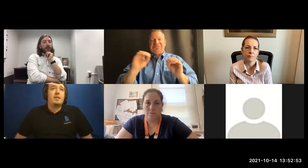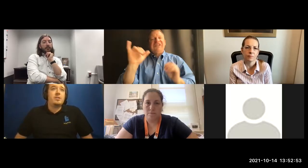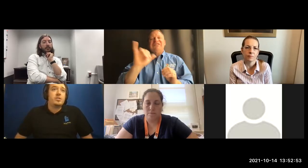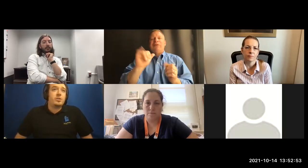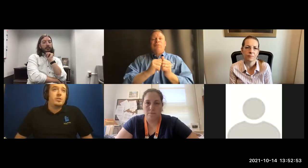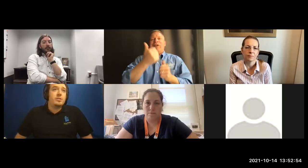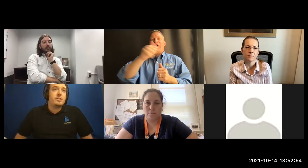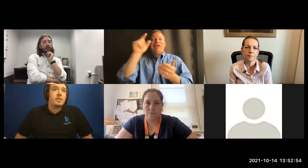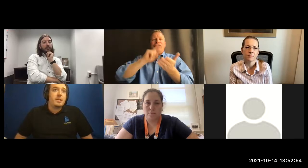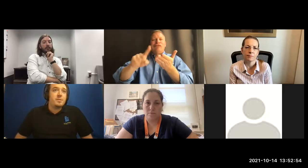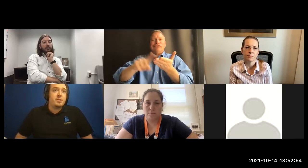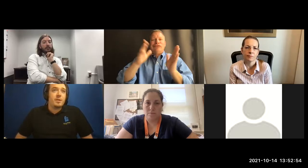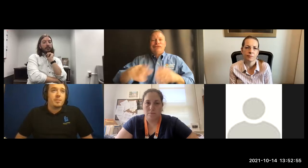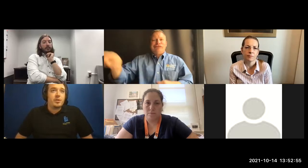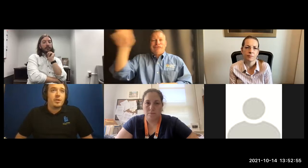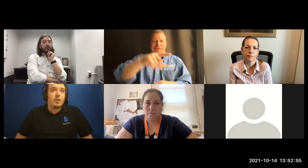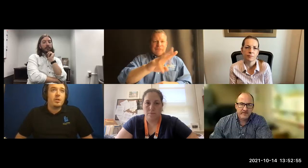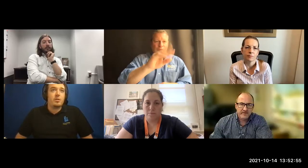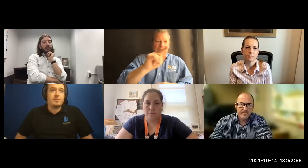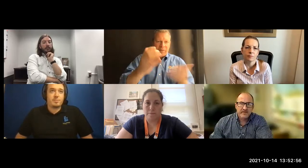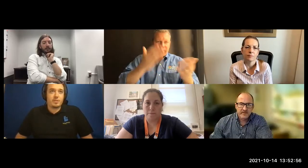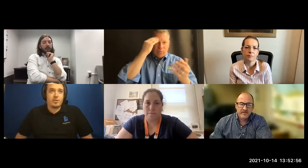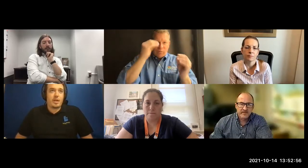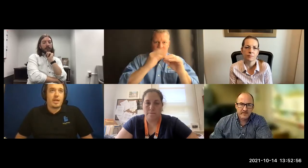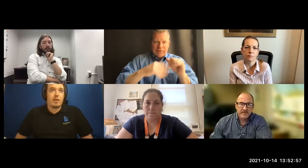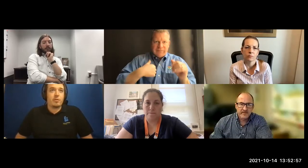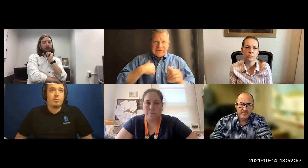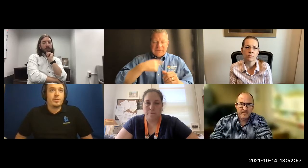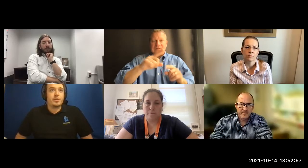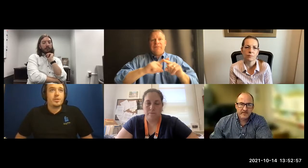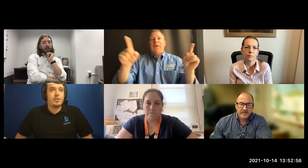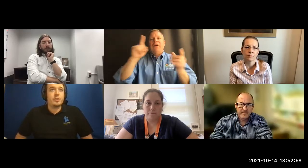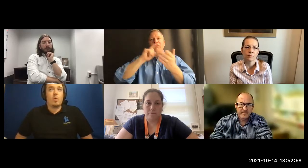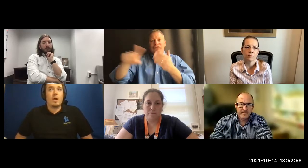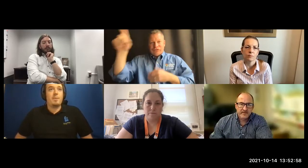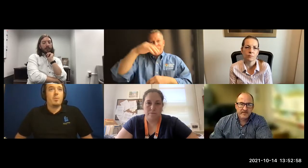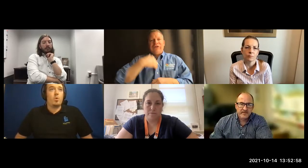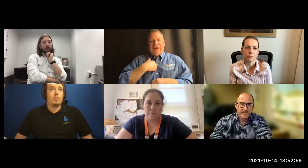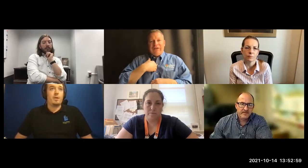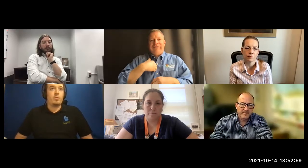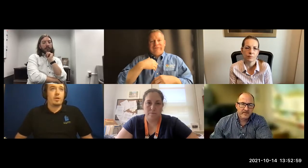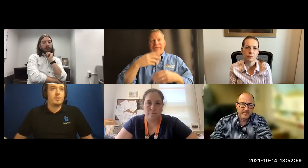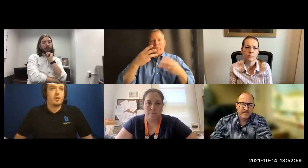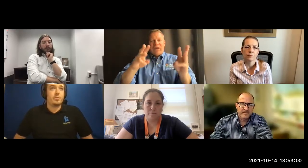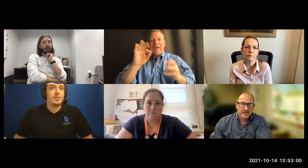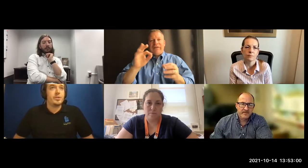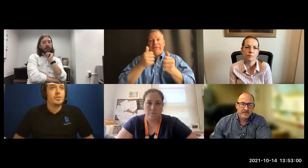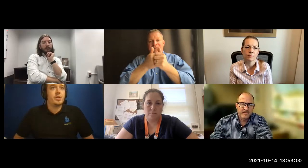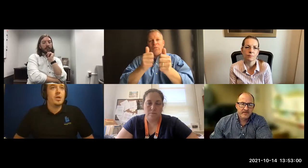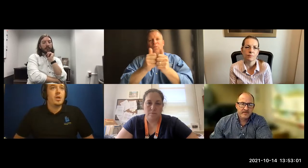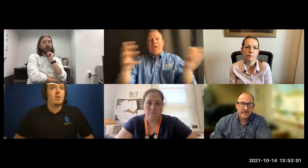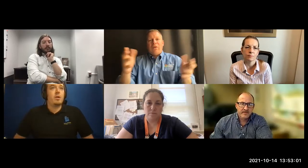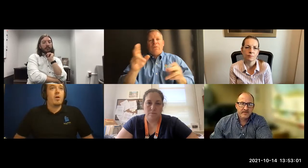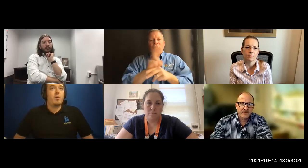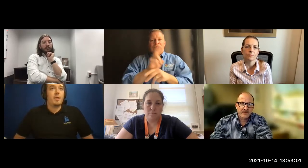That concern seems to be diminishing, similar to any other research. Wyatt may know more than me when it comes to other